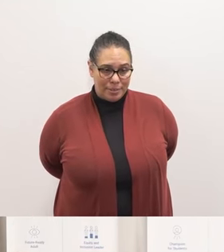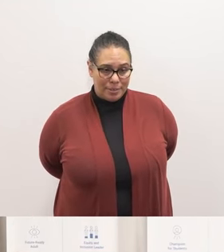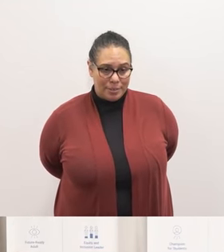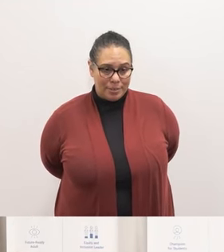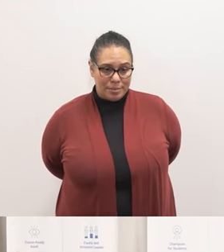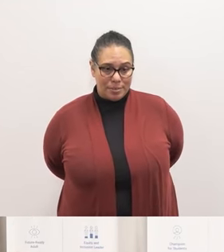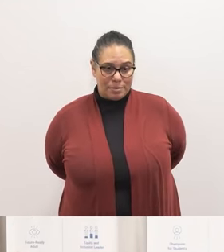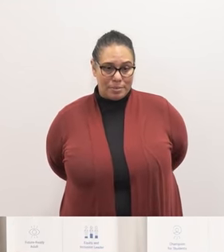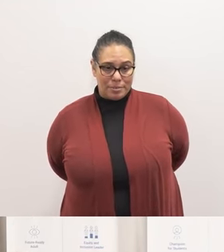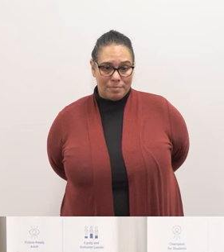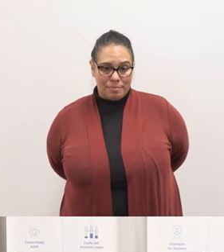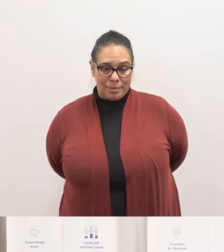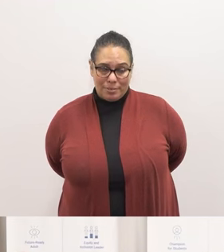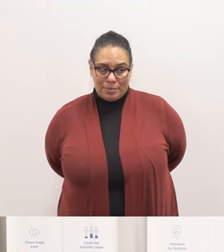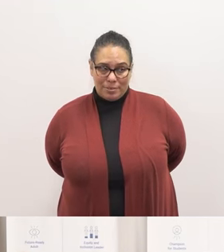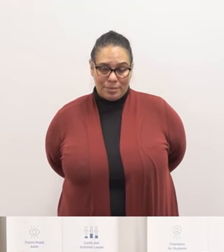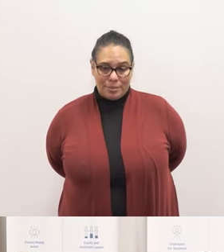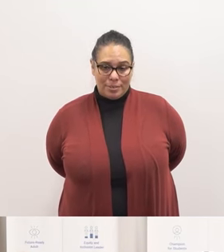Thank you.